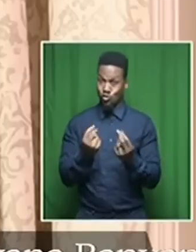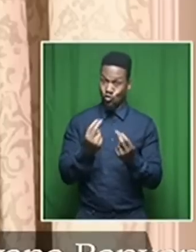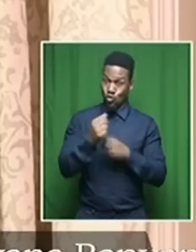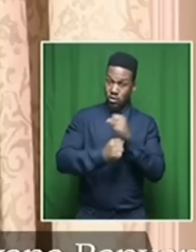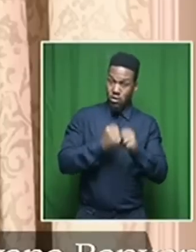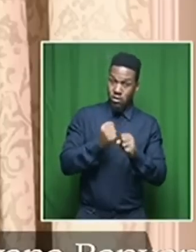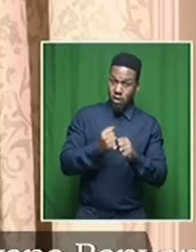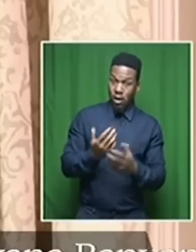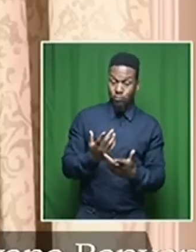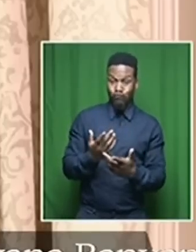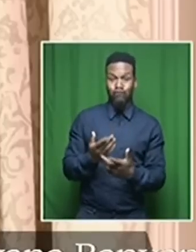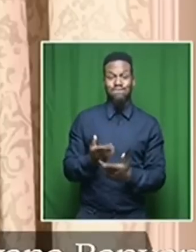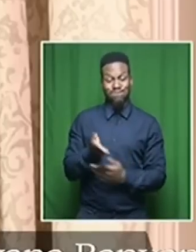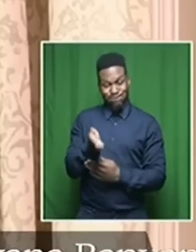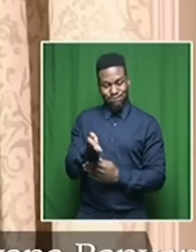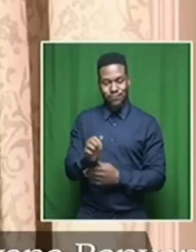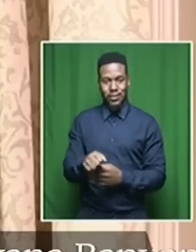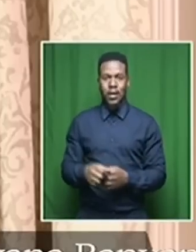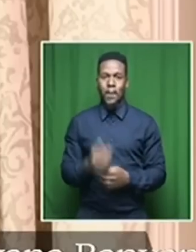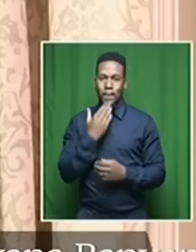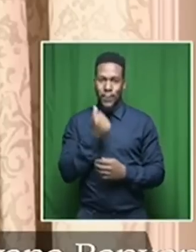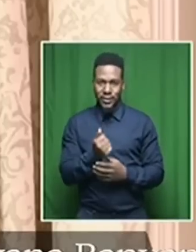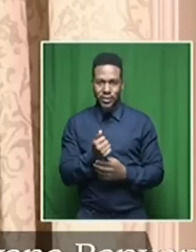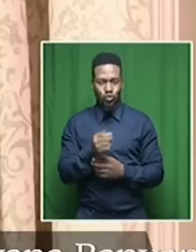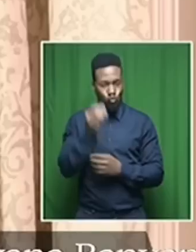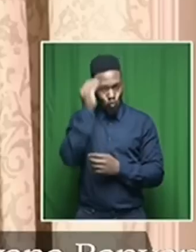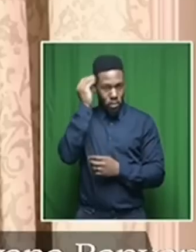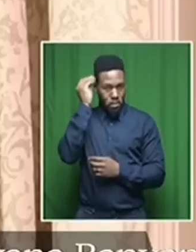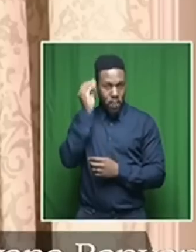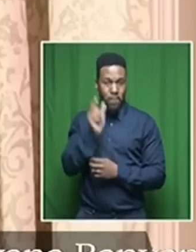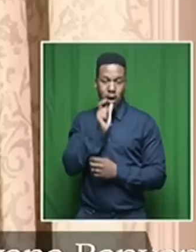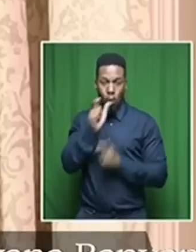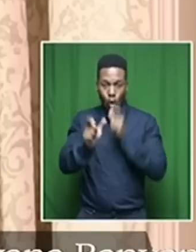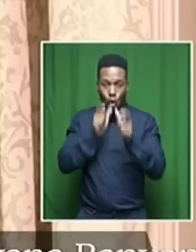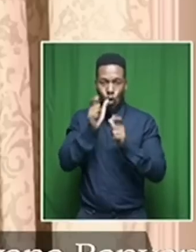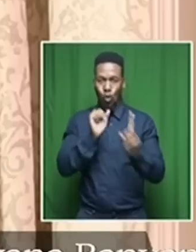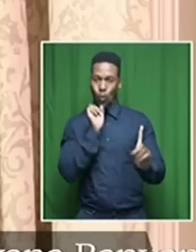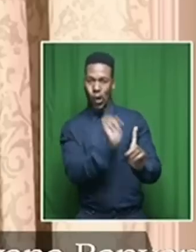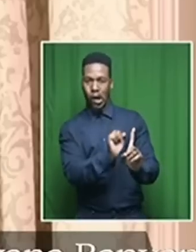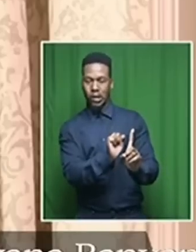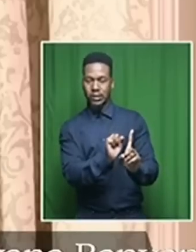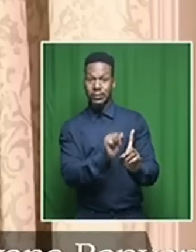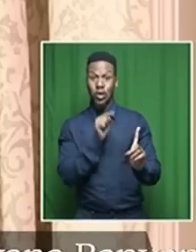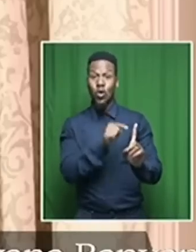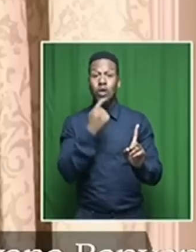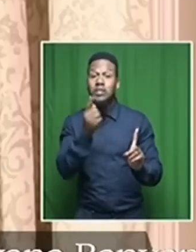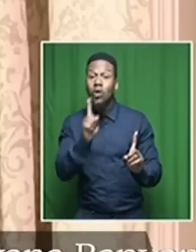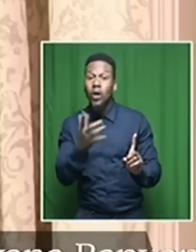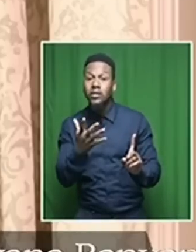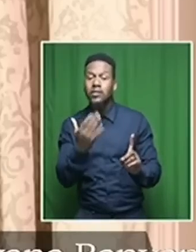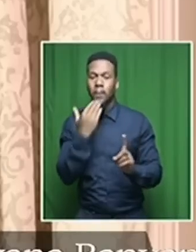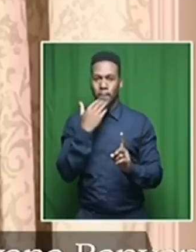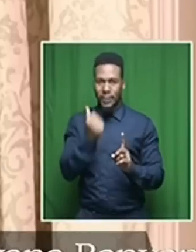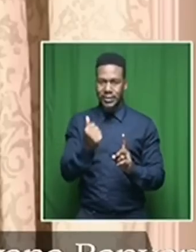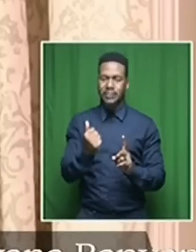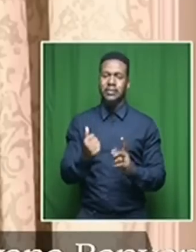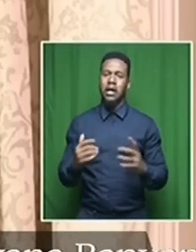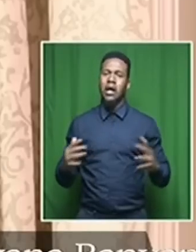dawns, let us recall the words that he penned. He said, we must come